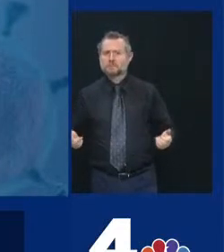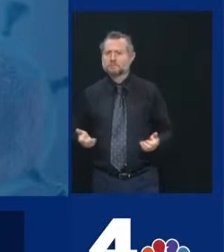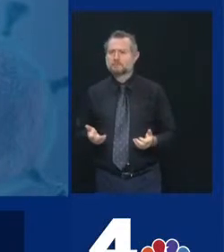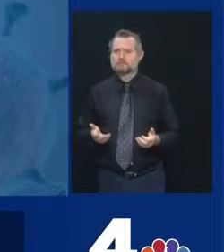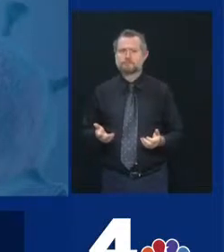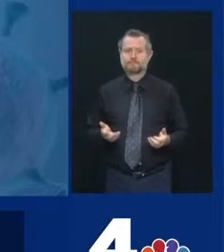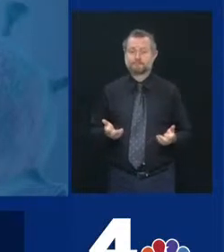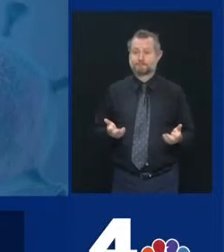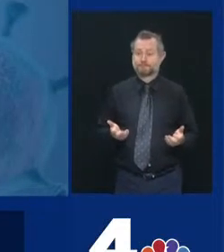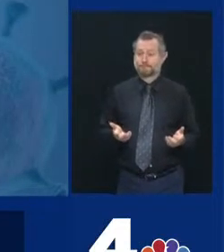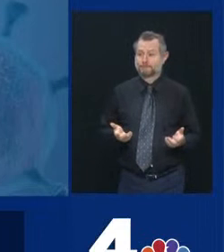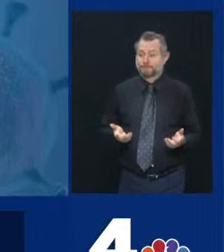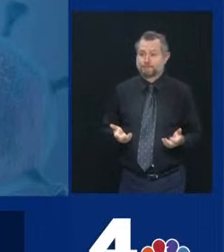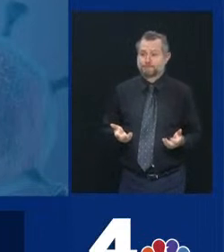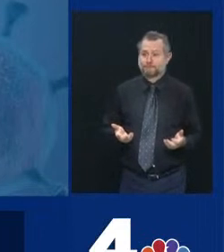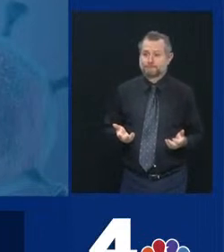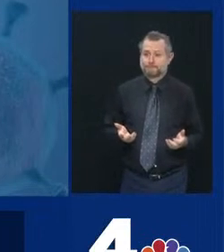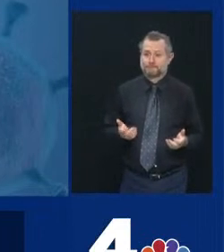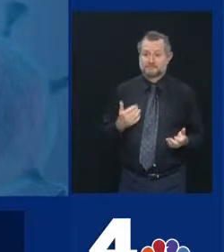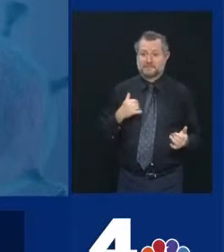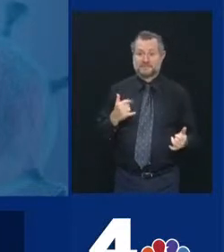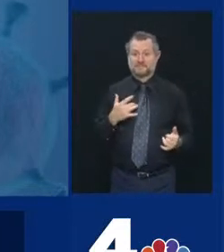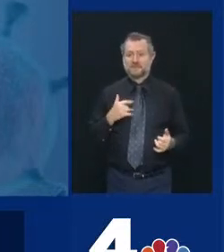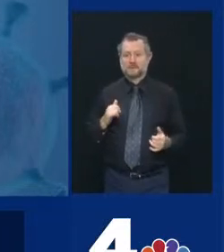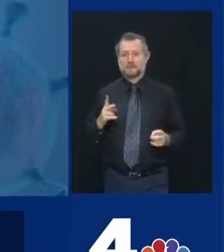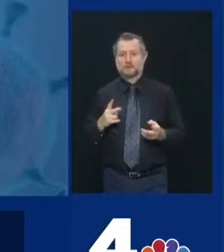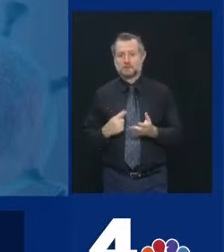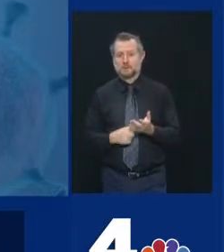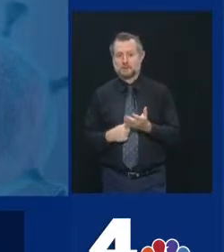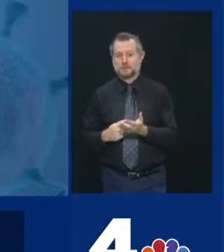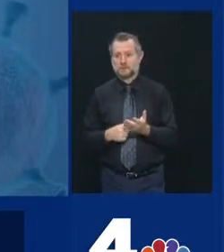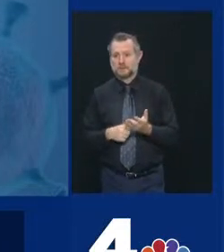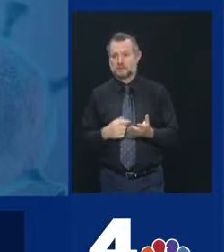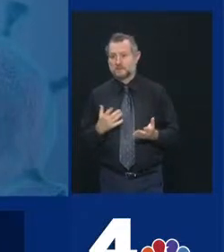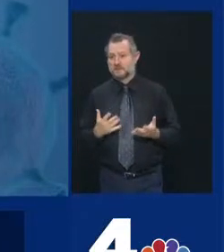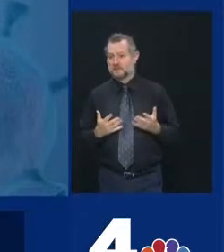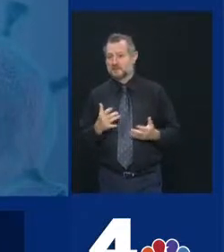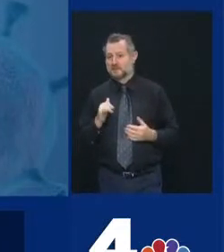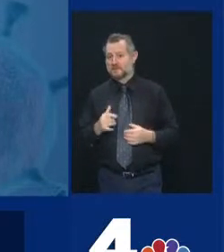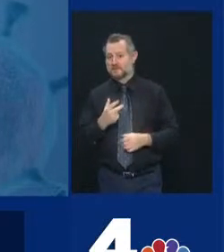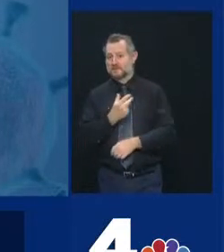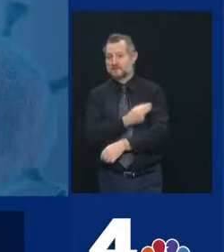And they're talking about a vaccine possibly in December.